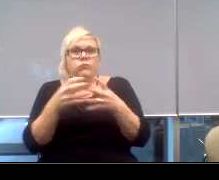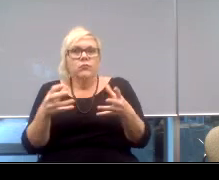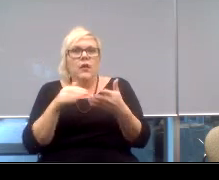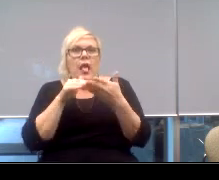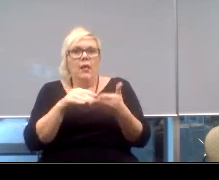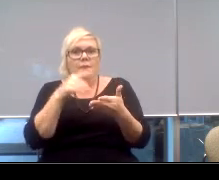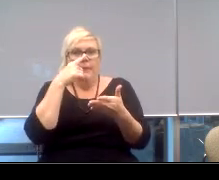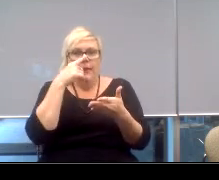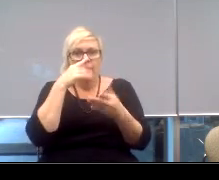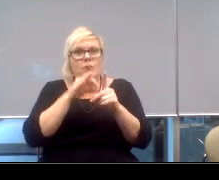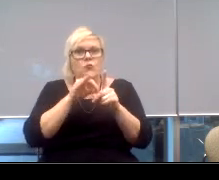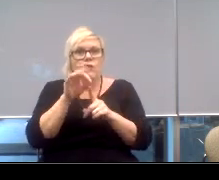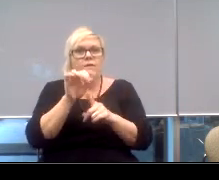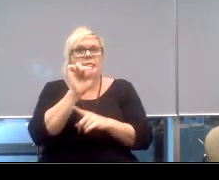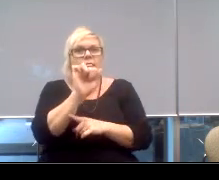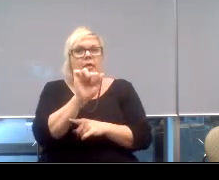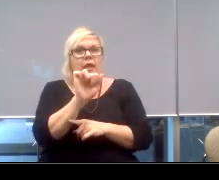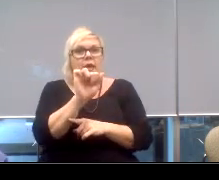their needs.